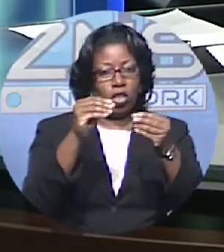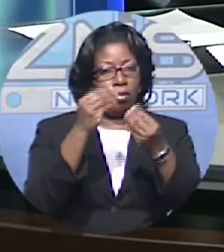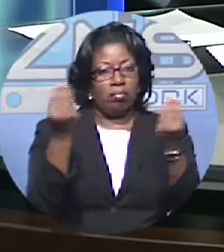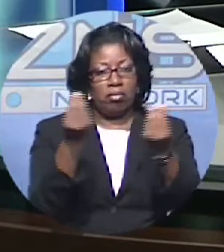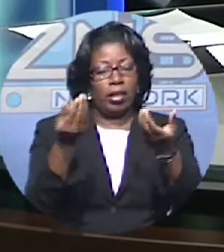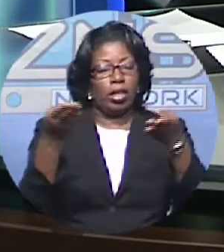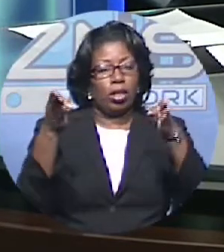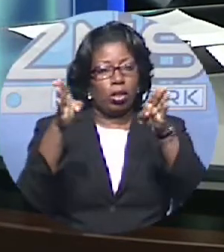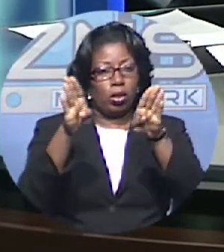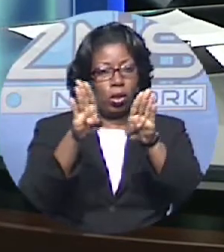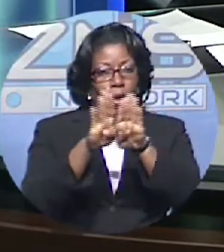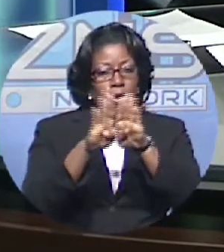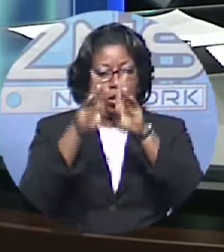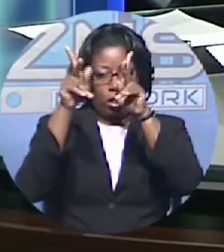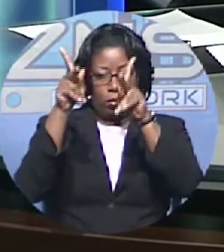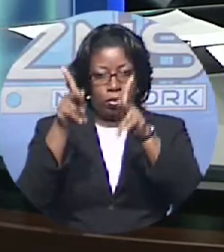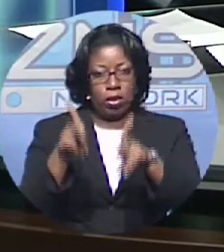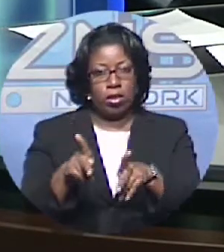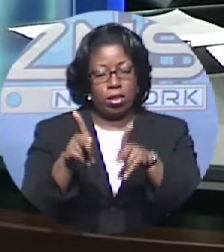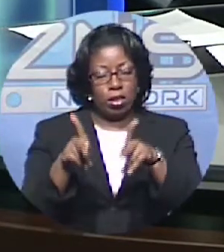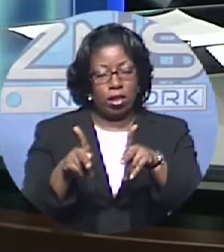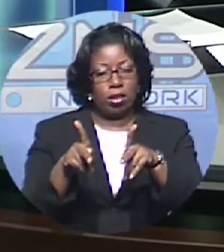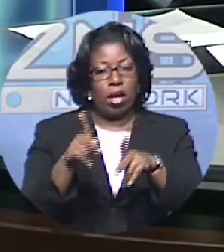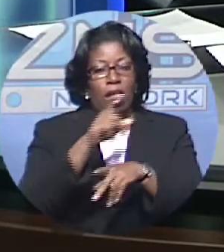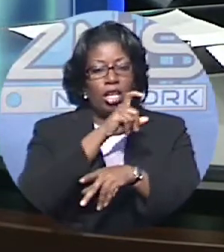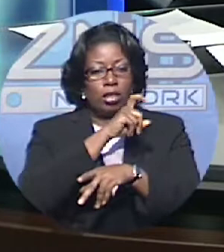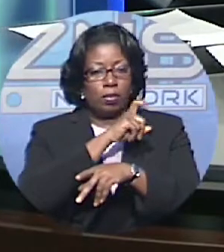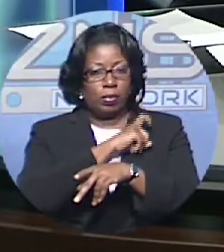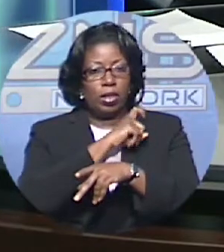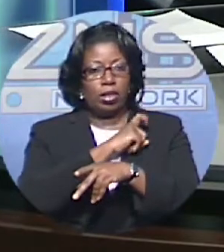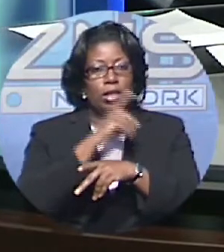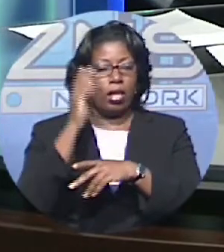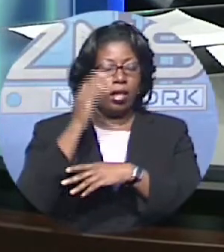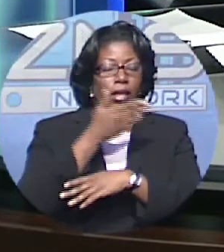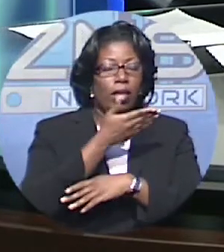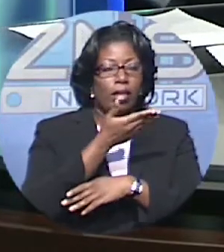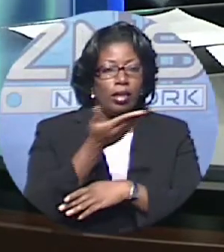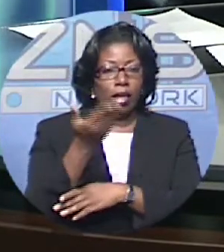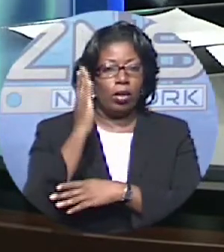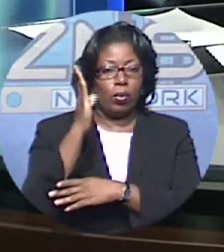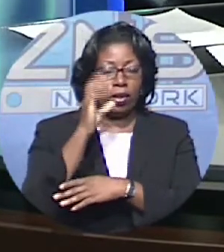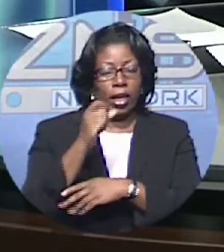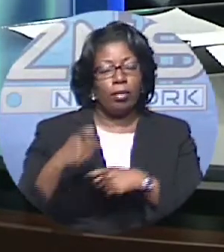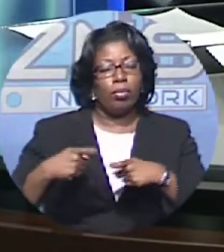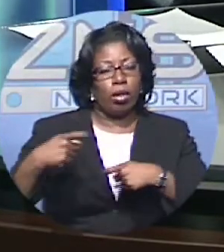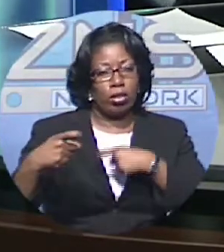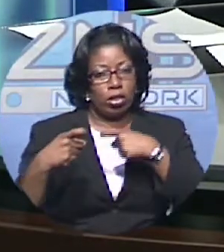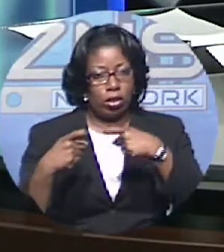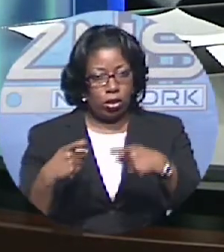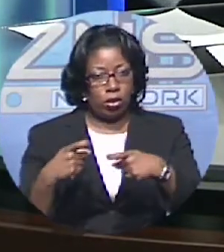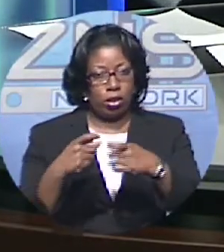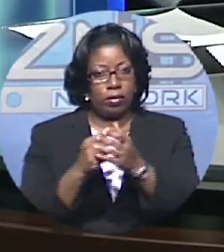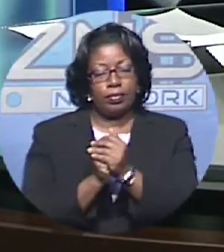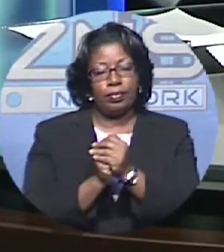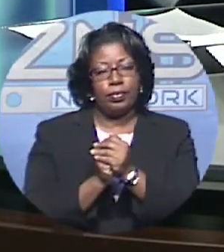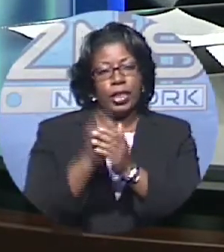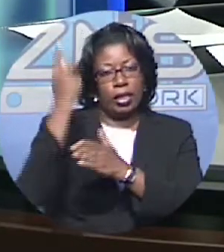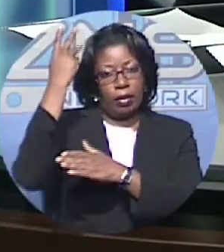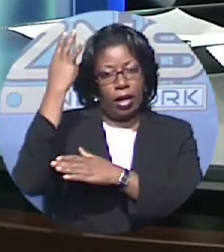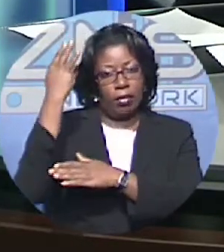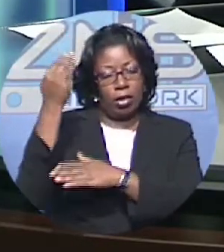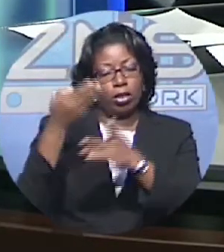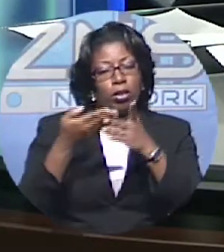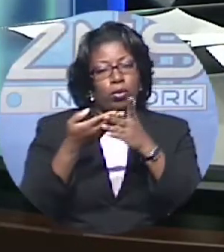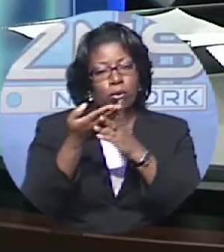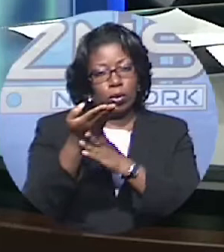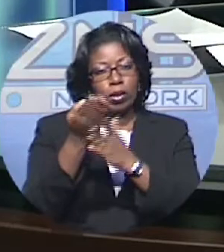and patrons will be, as the release said, exposed to prosecution without further notice or warning. Now, the Prime Minister, through the